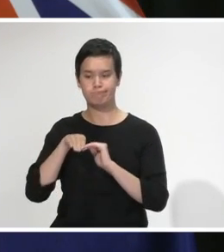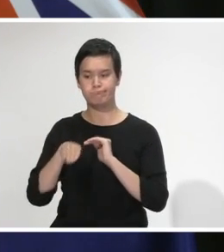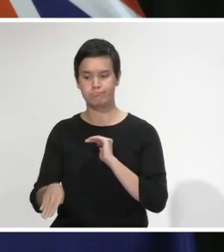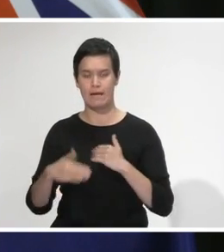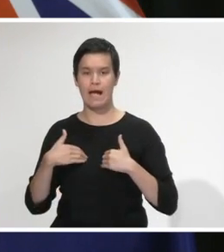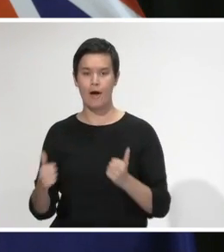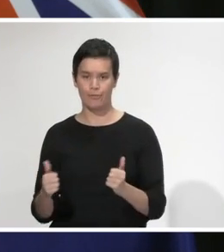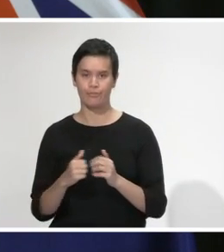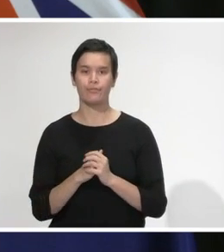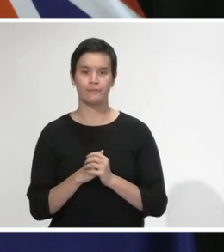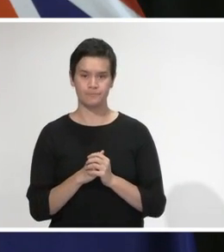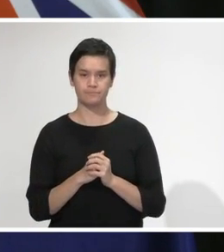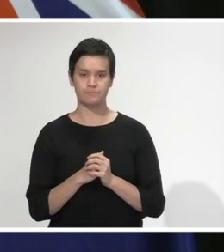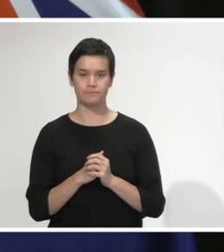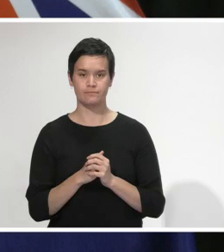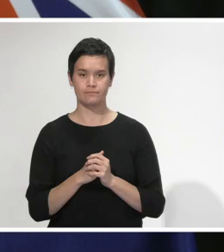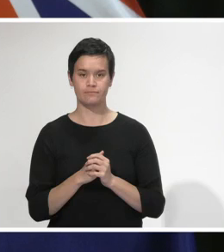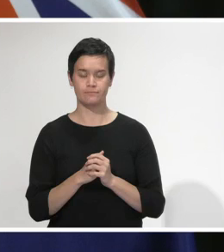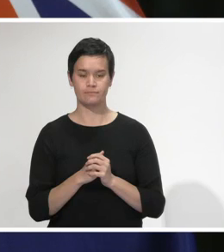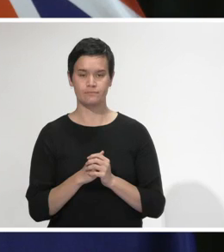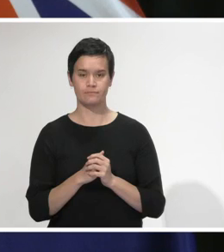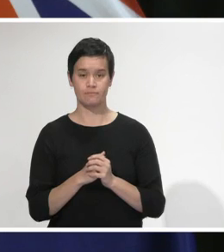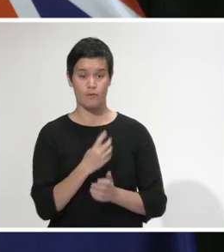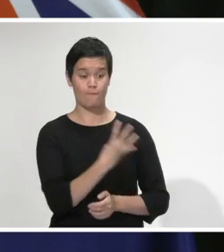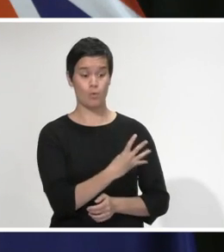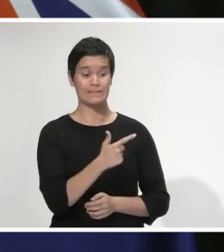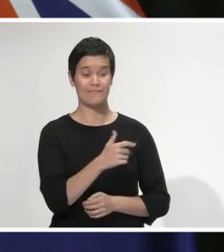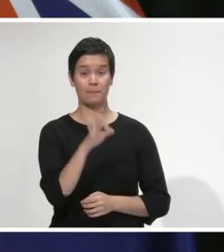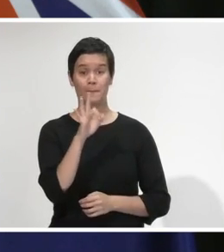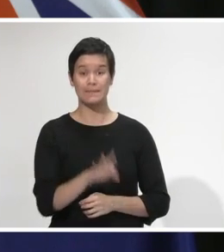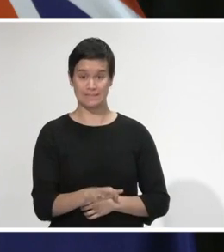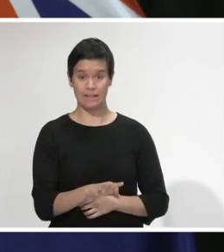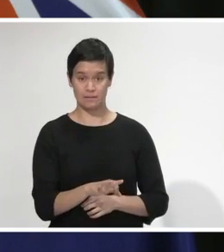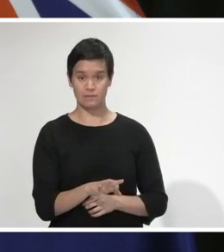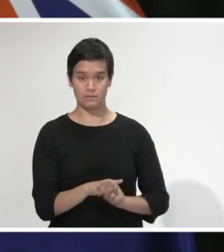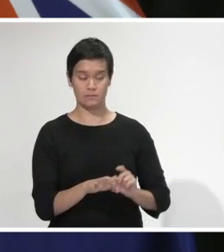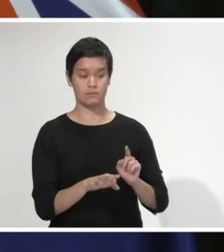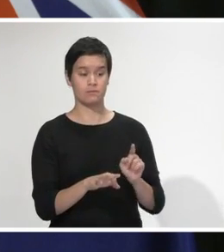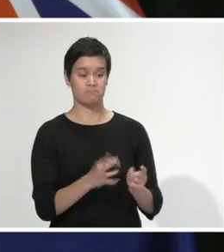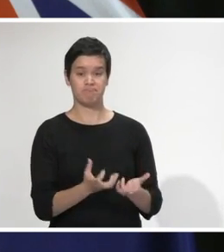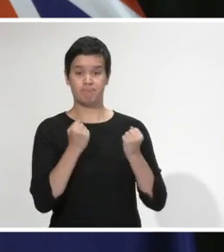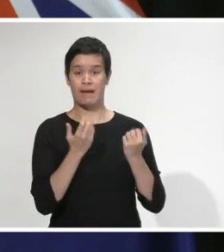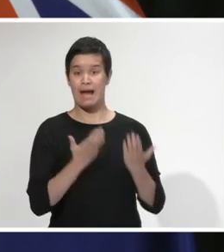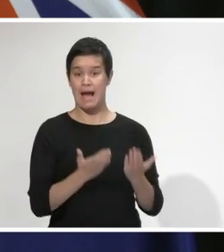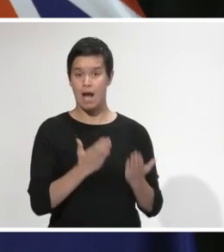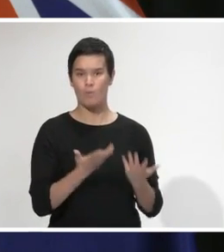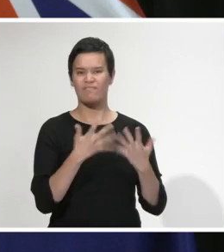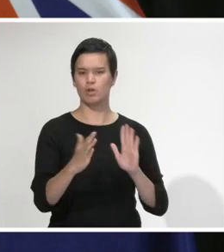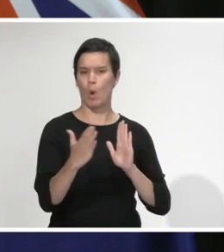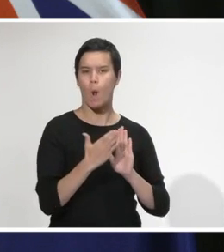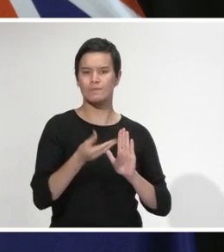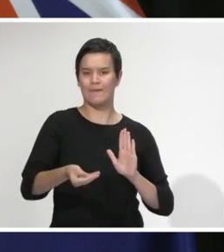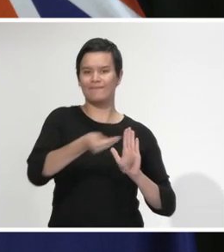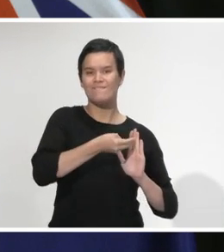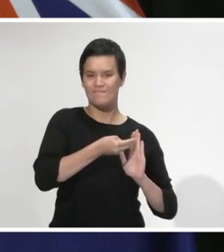48% of cases involve contact with a confirmed case in New Zealand, including those in our clusters, while